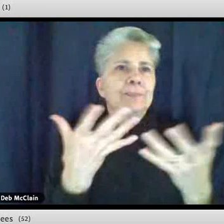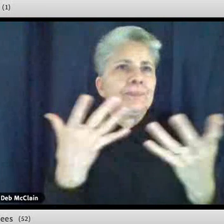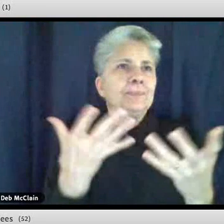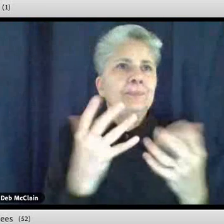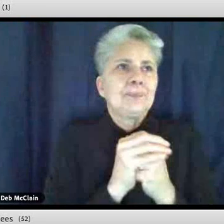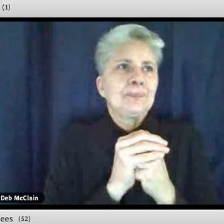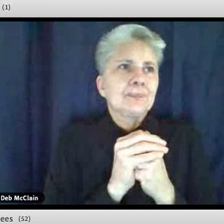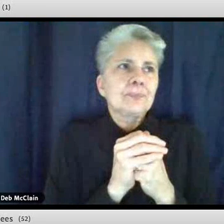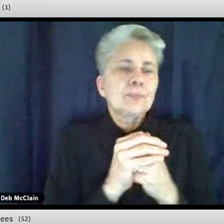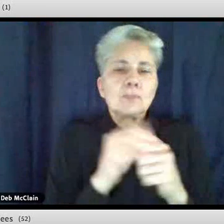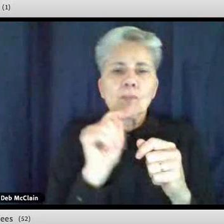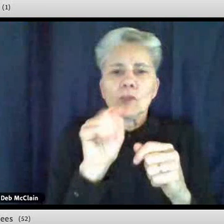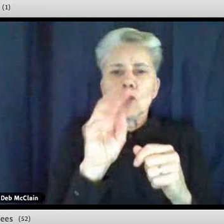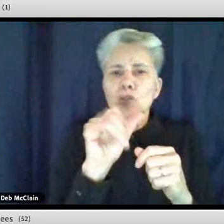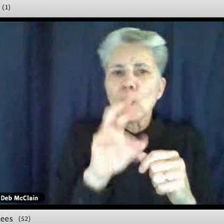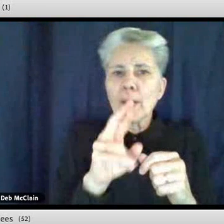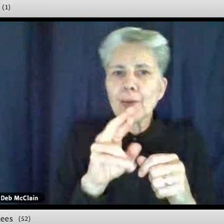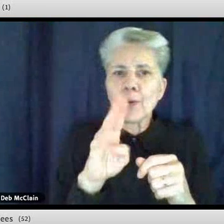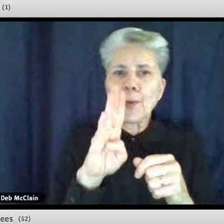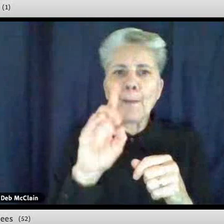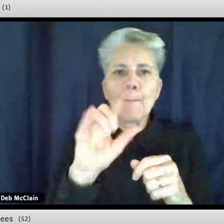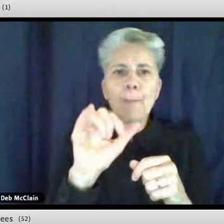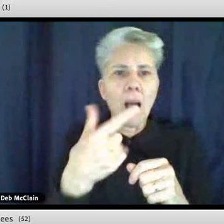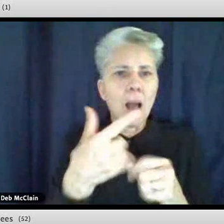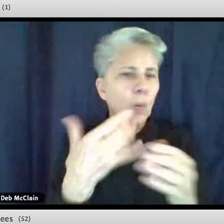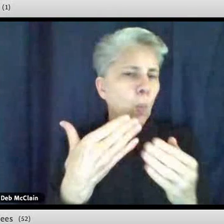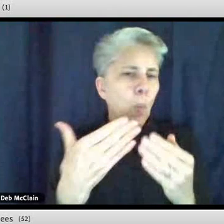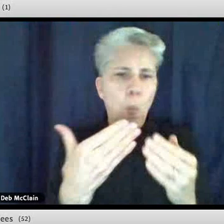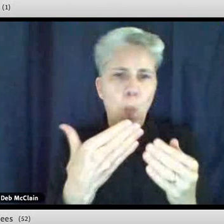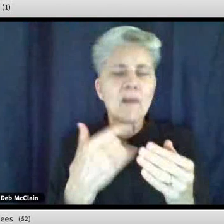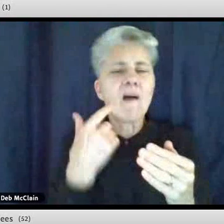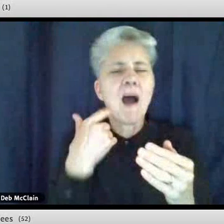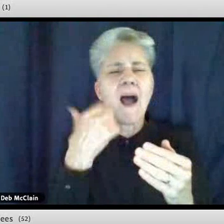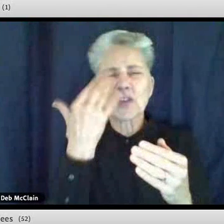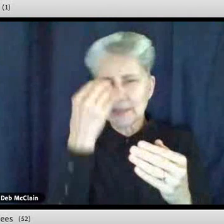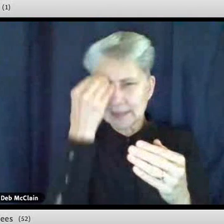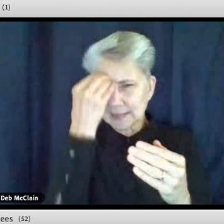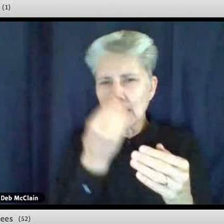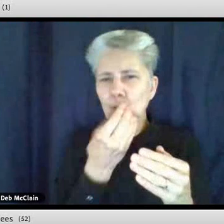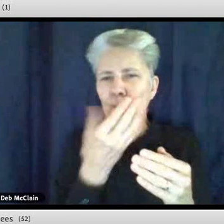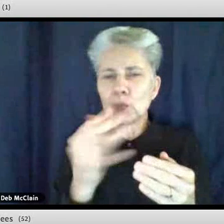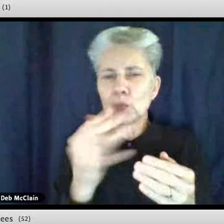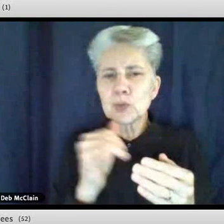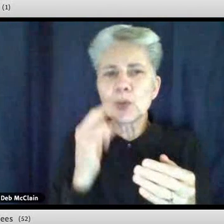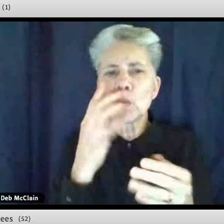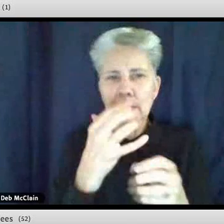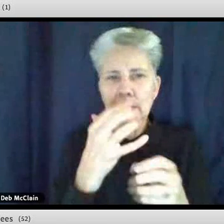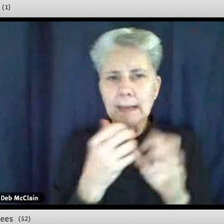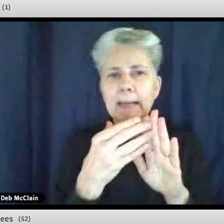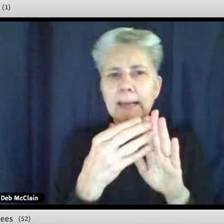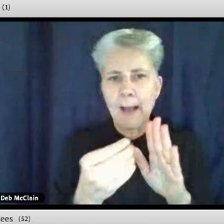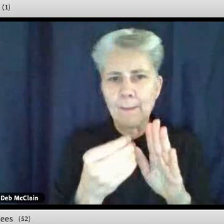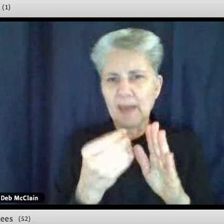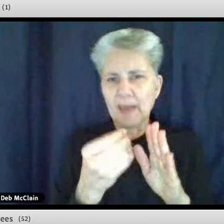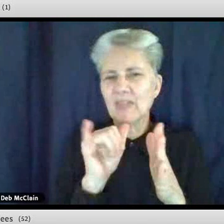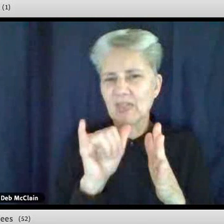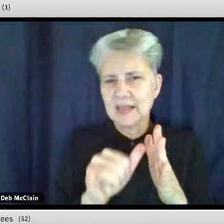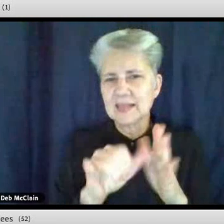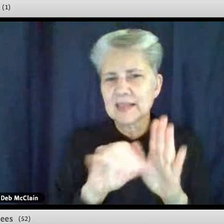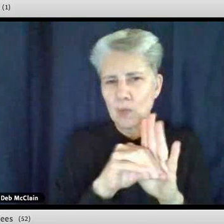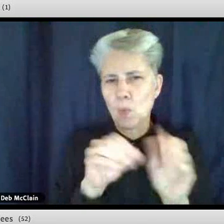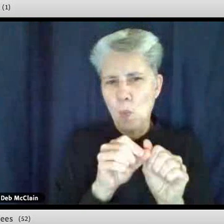on your Twitter, on your blog, whatever it might be. And yes, I forgot to tell you guys, you will get a copy of these handouts. You'll get a copy